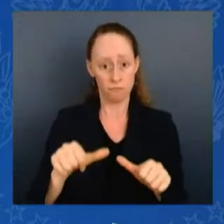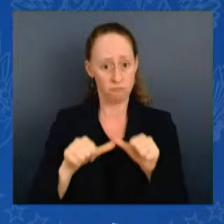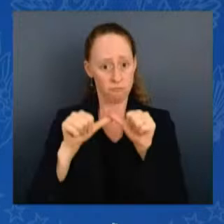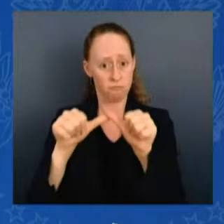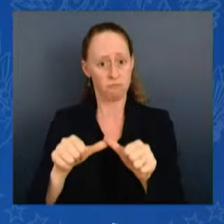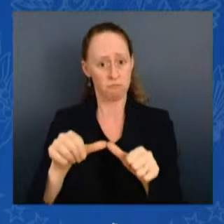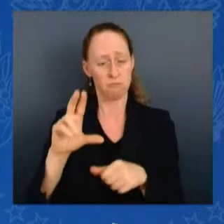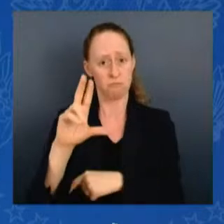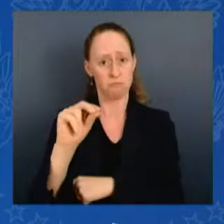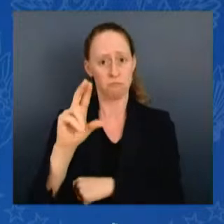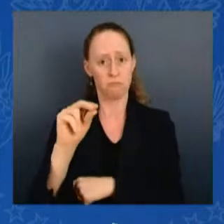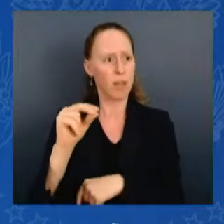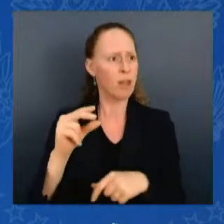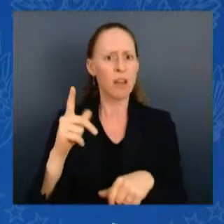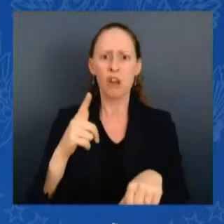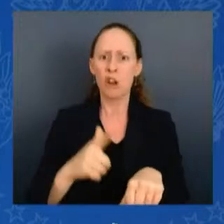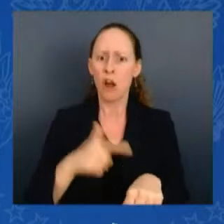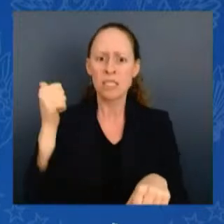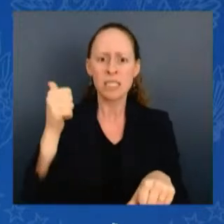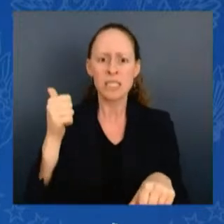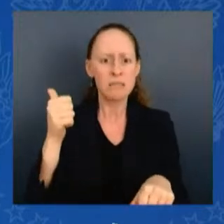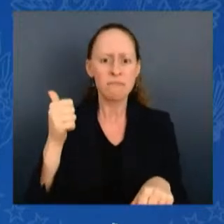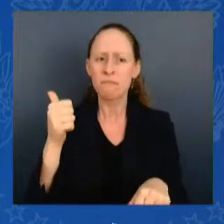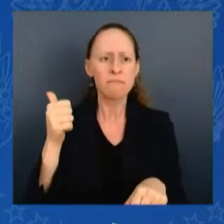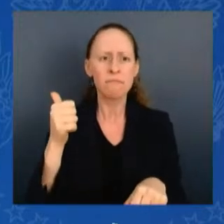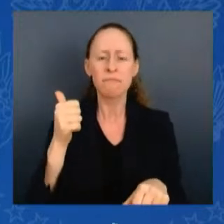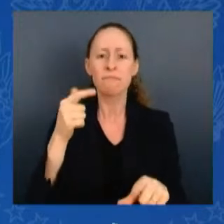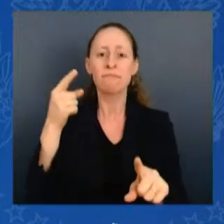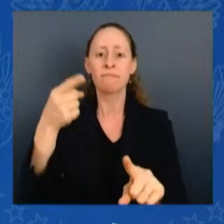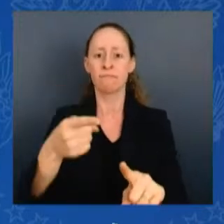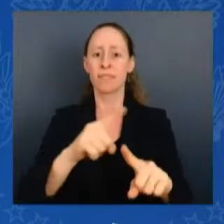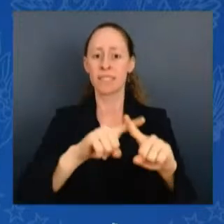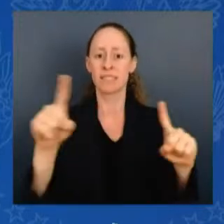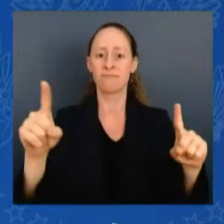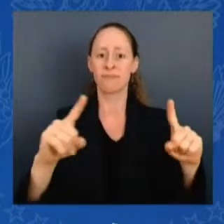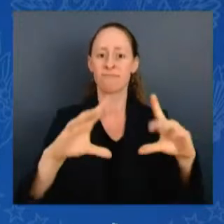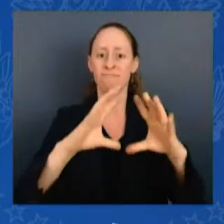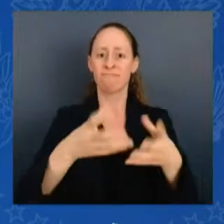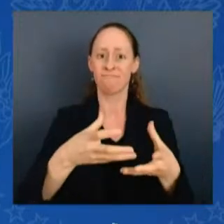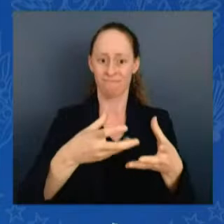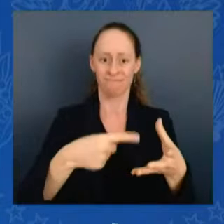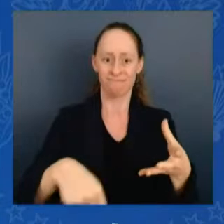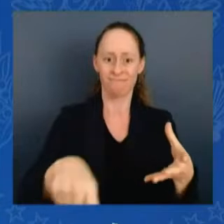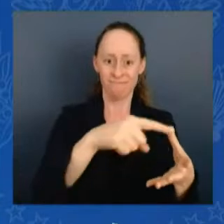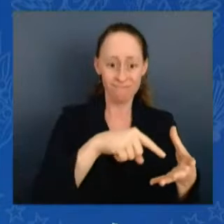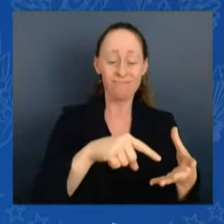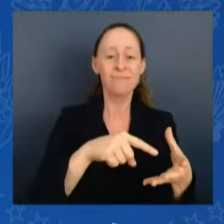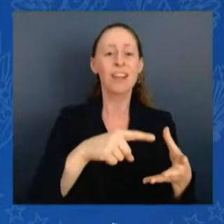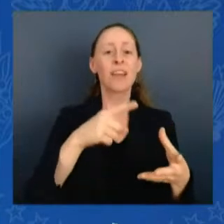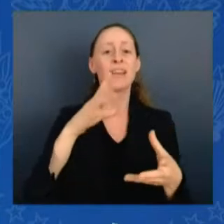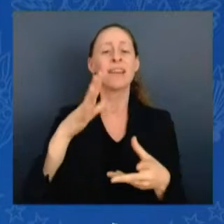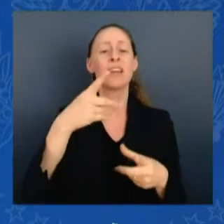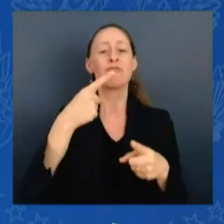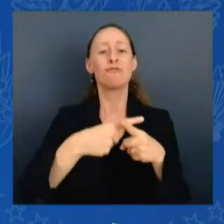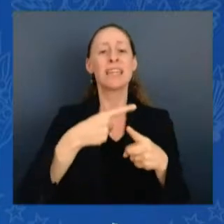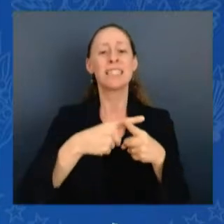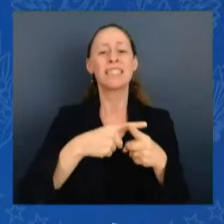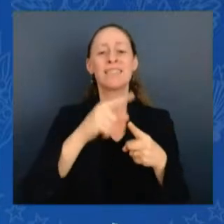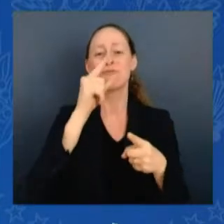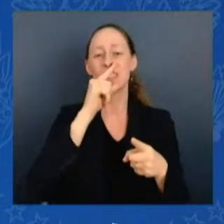League of ancient Greek city-states. But the